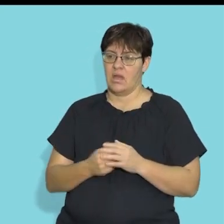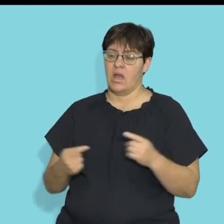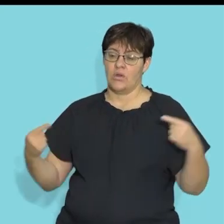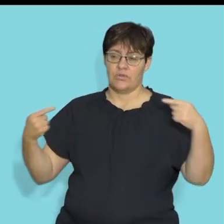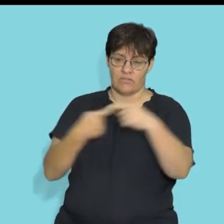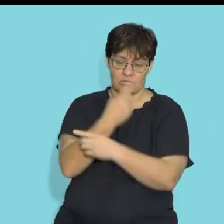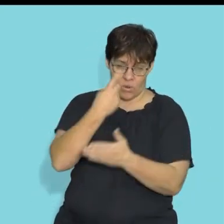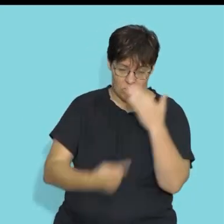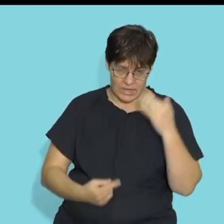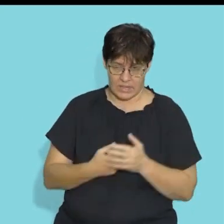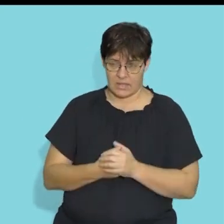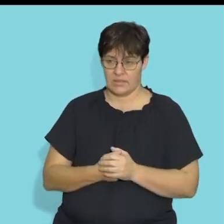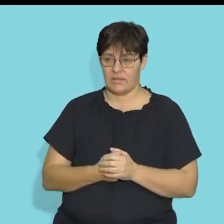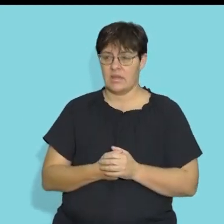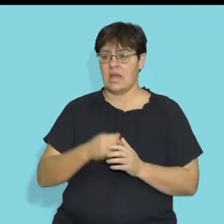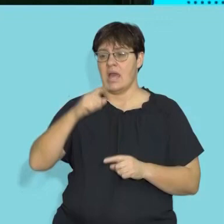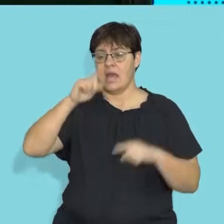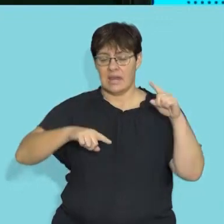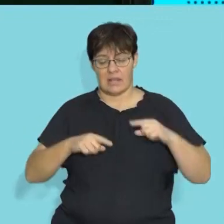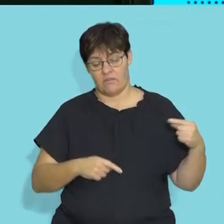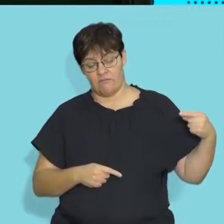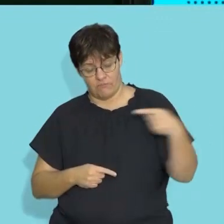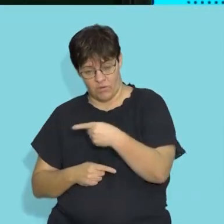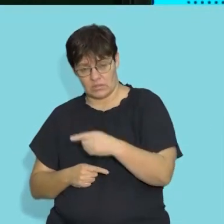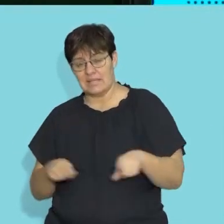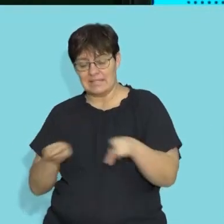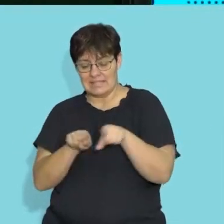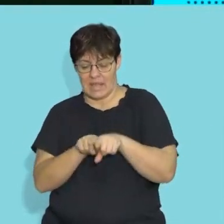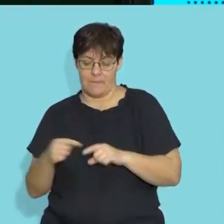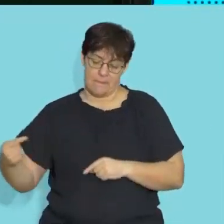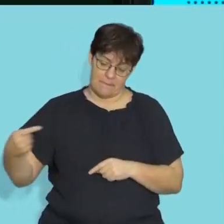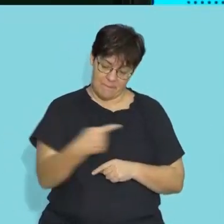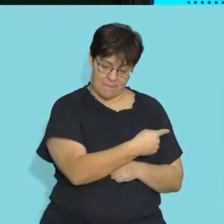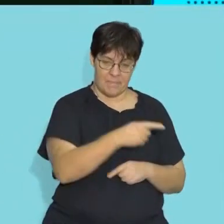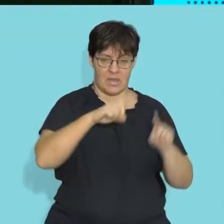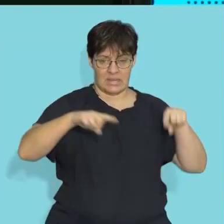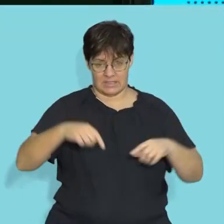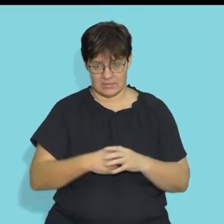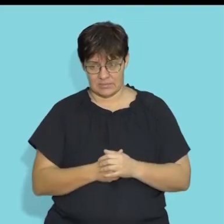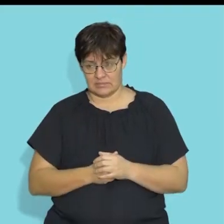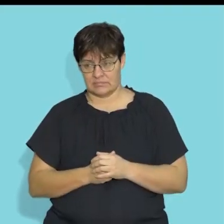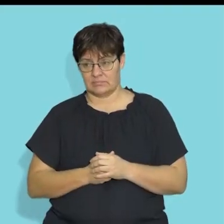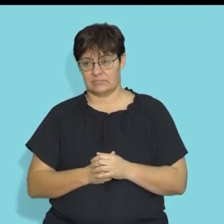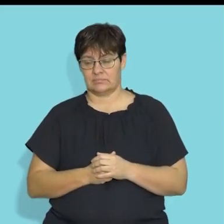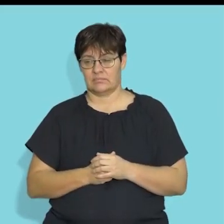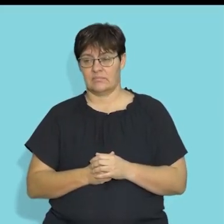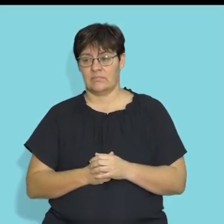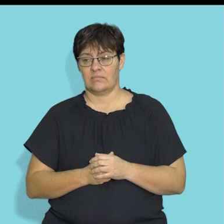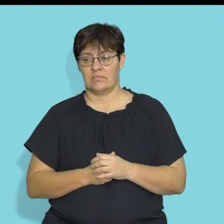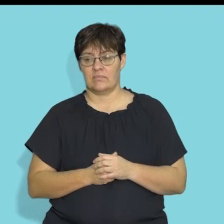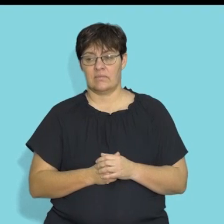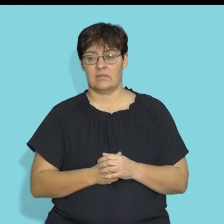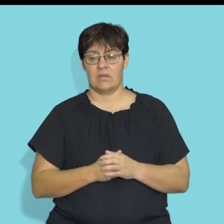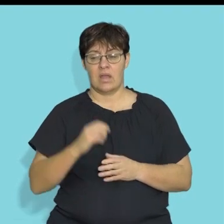reversible reactions. Your rate of your forward reaction must be equal to your rate of your reverse reaction, and